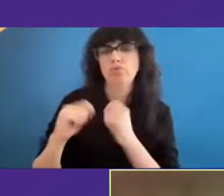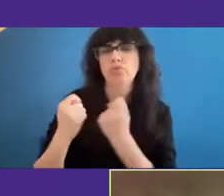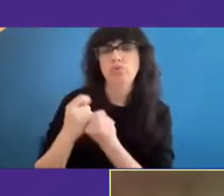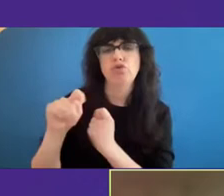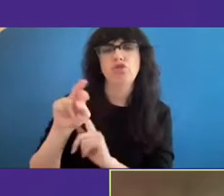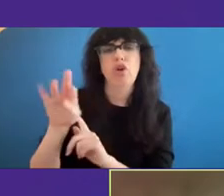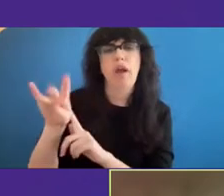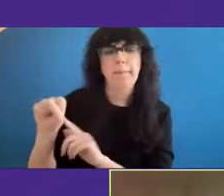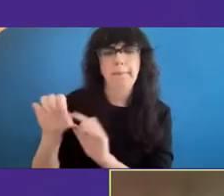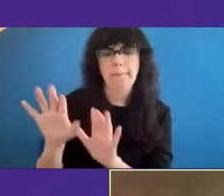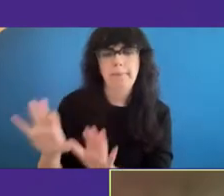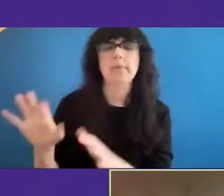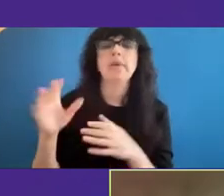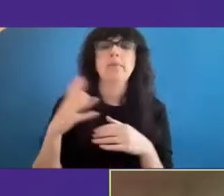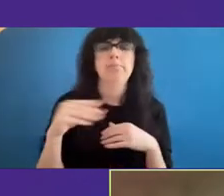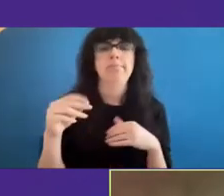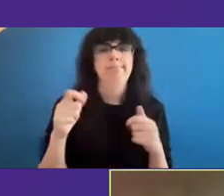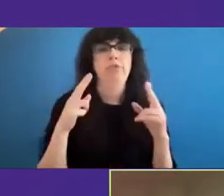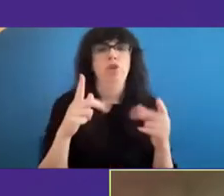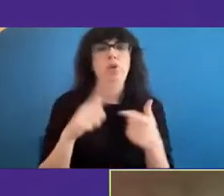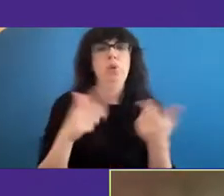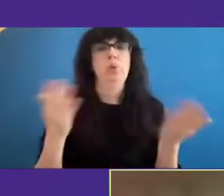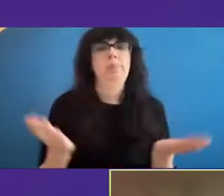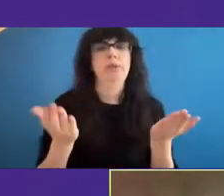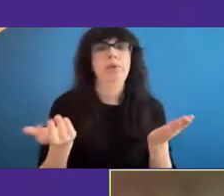and it is an honor to be here again.